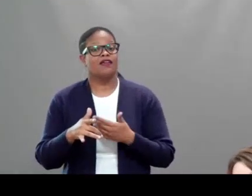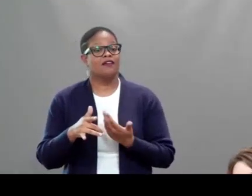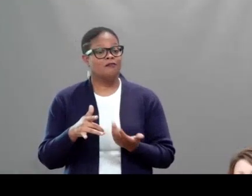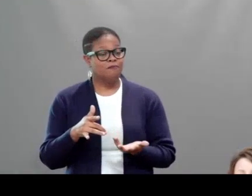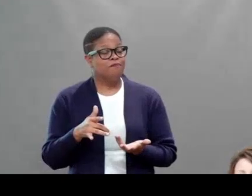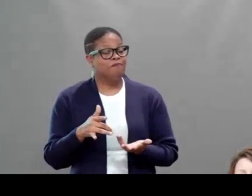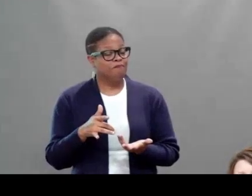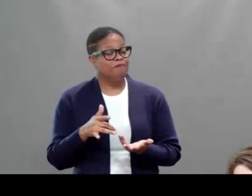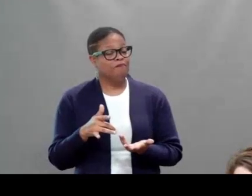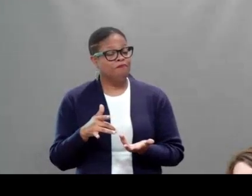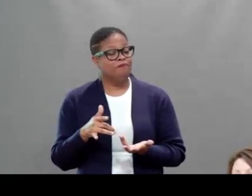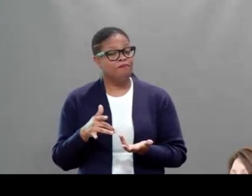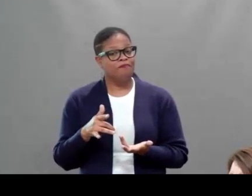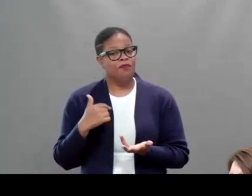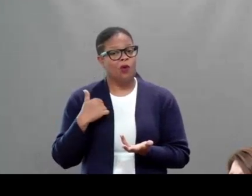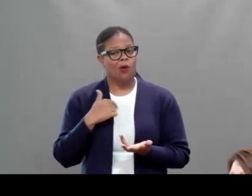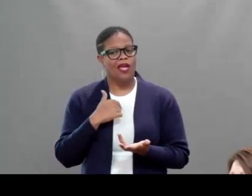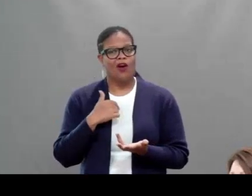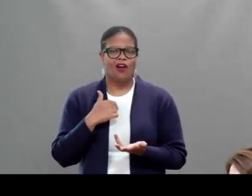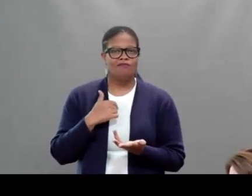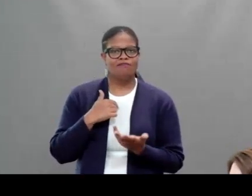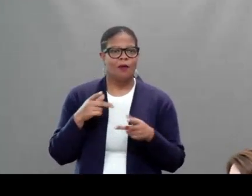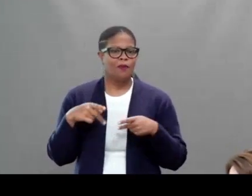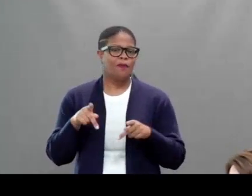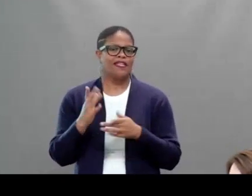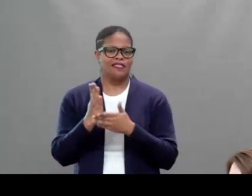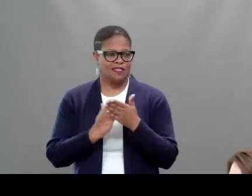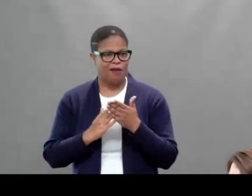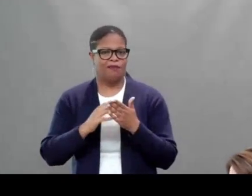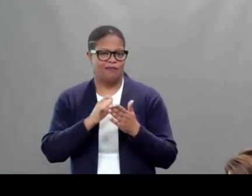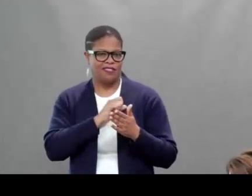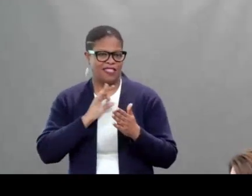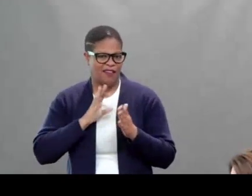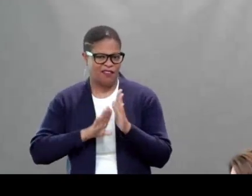We're permitting some staff